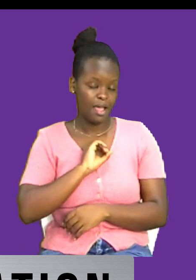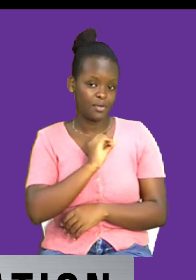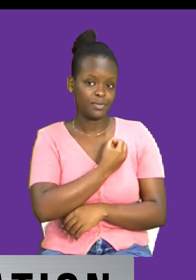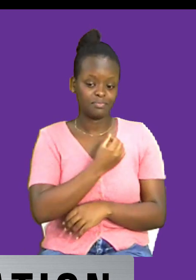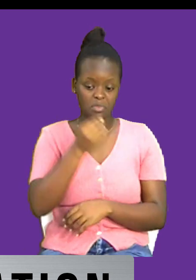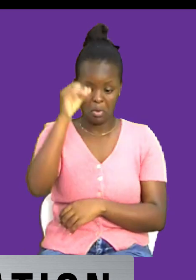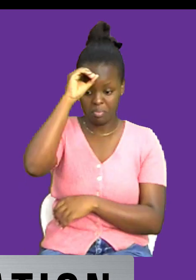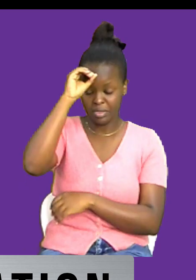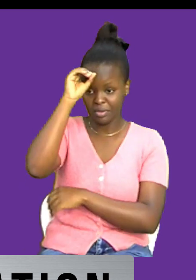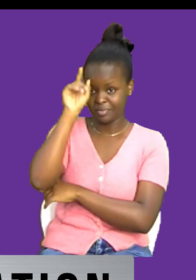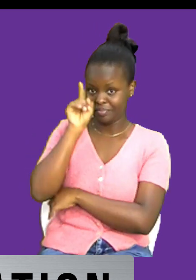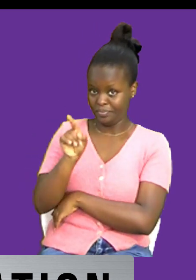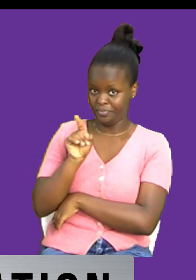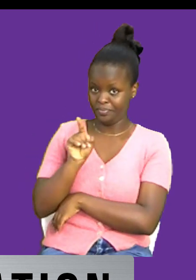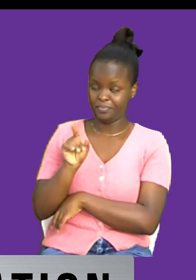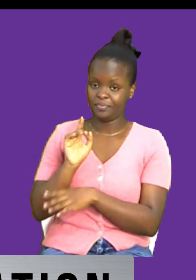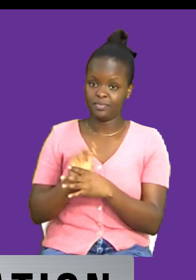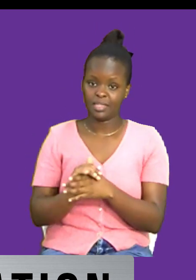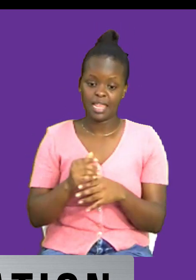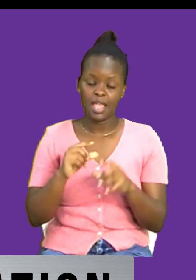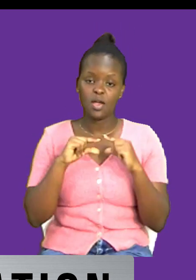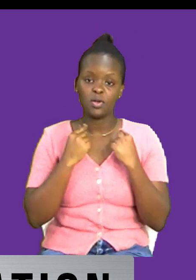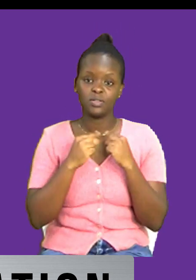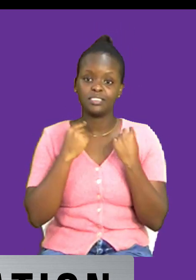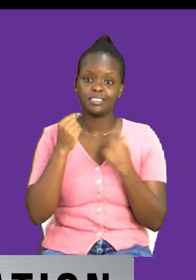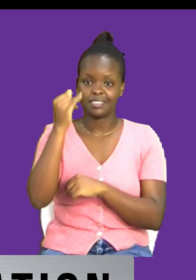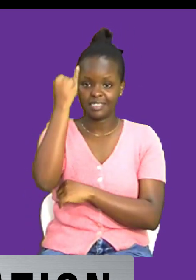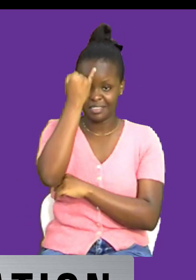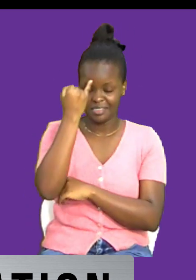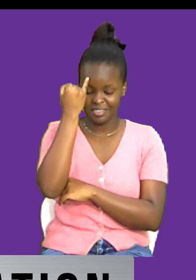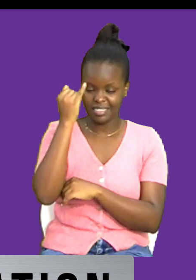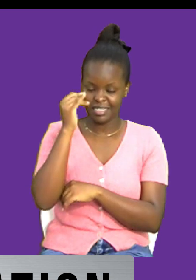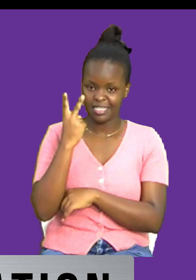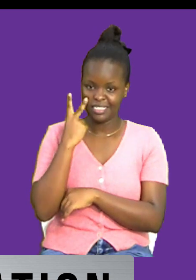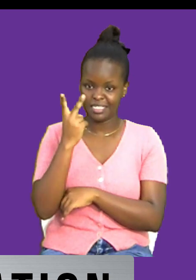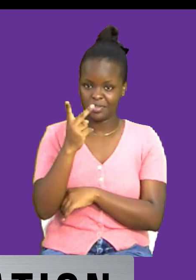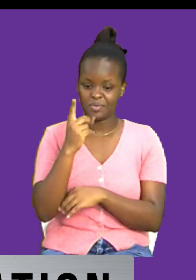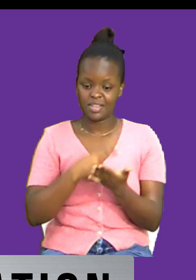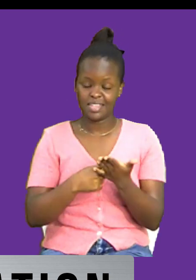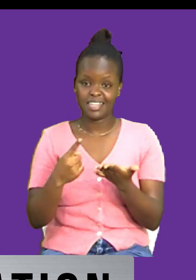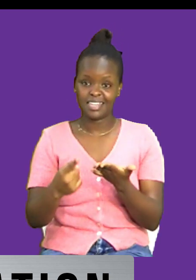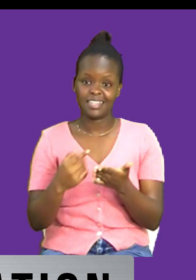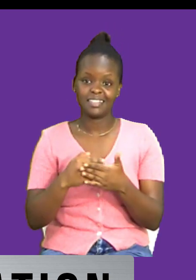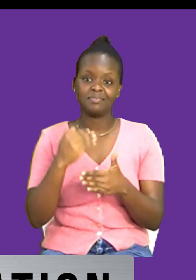TV. I'm your host, JONAH SIMBA. See you next week. Bye-bye.